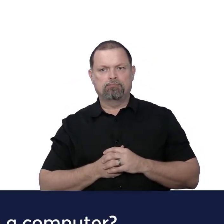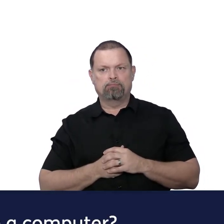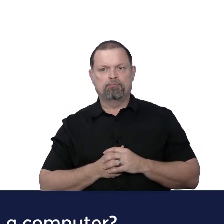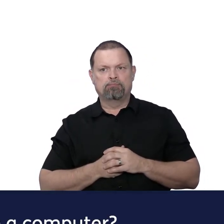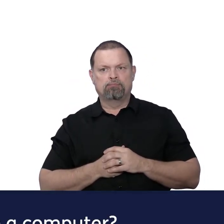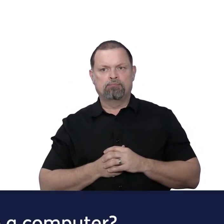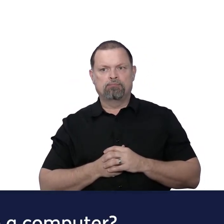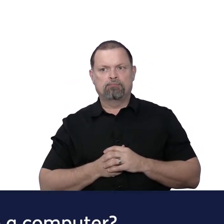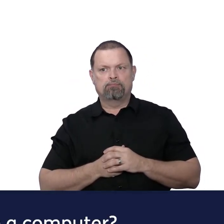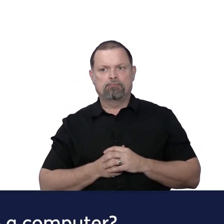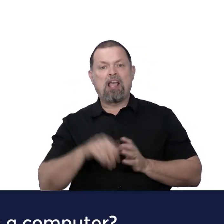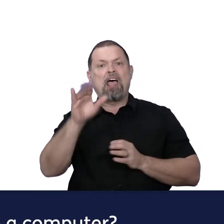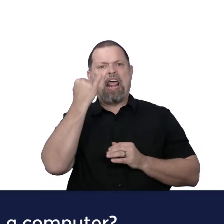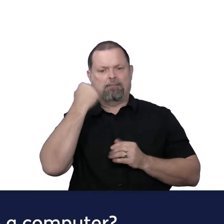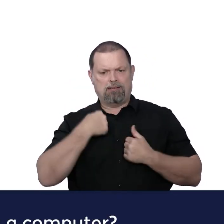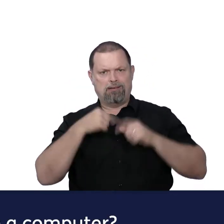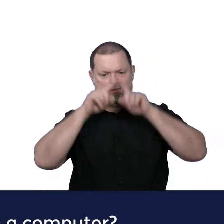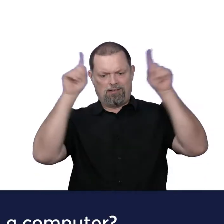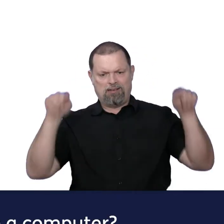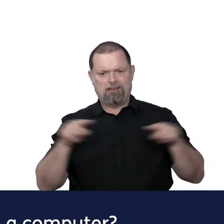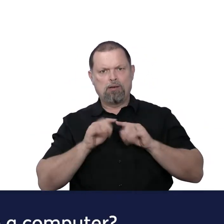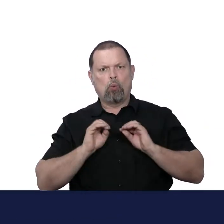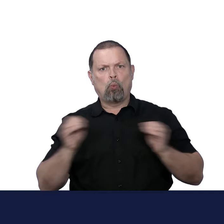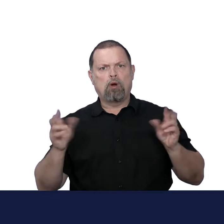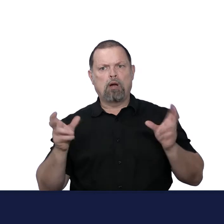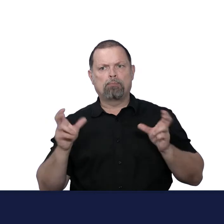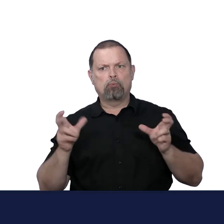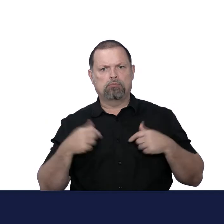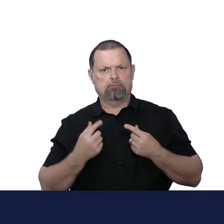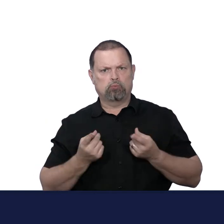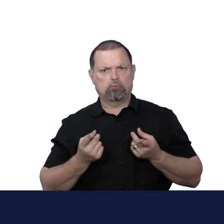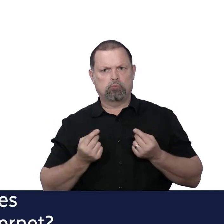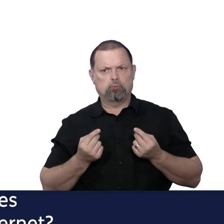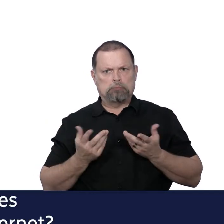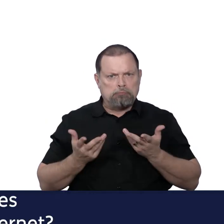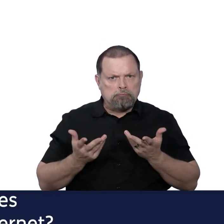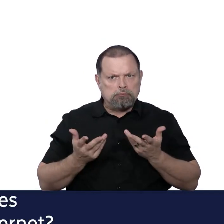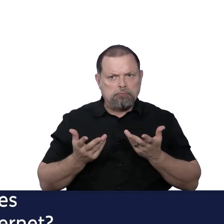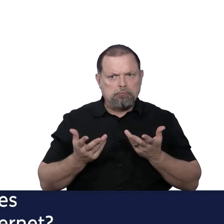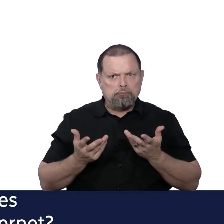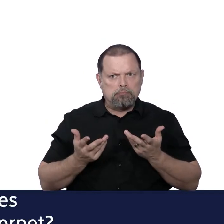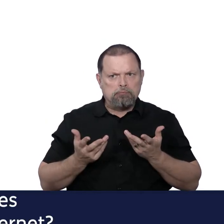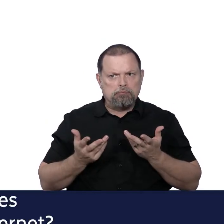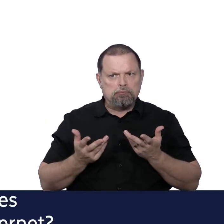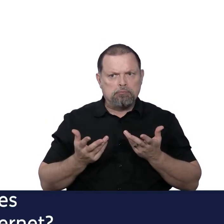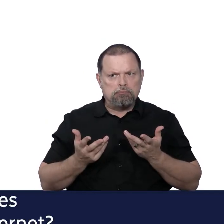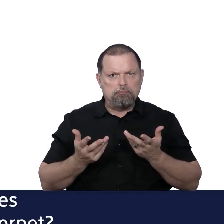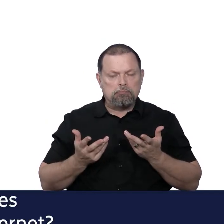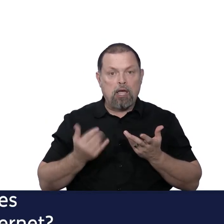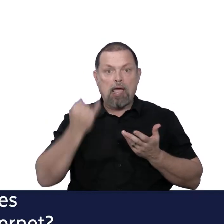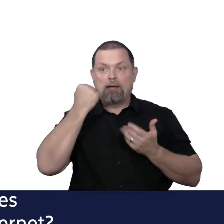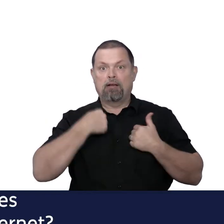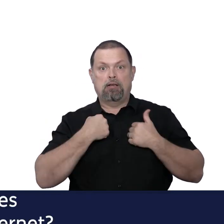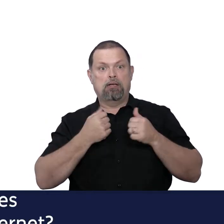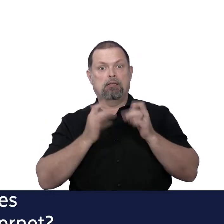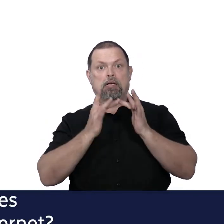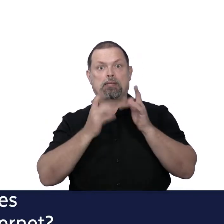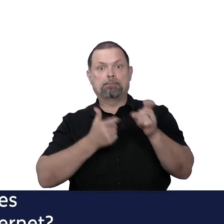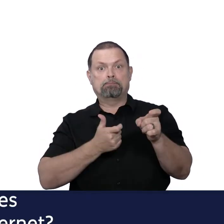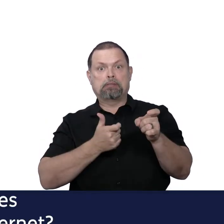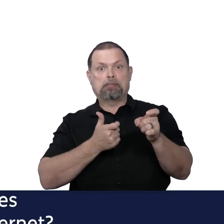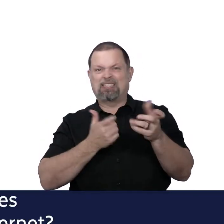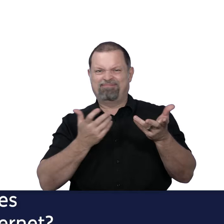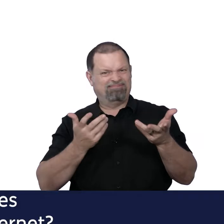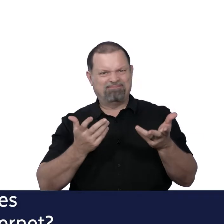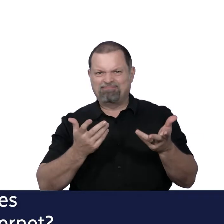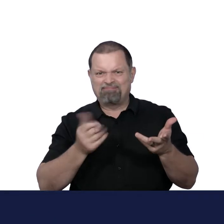What if someone does not have a computer? What if someone does not have